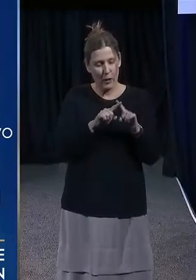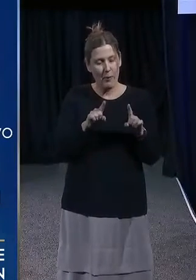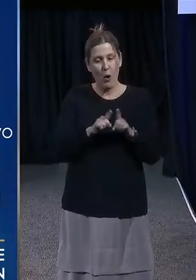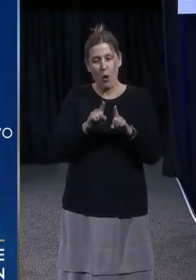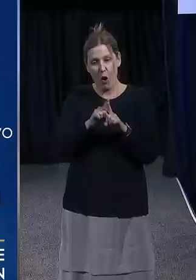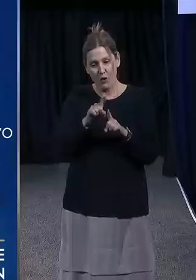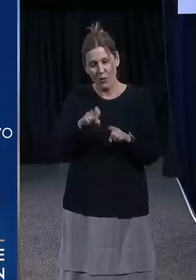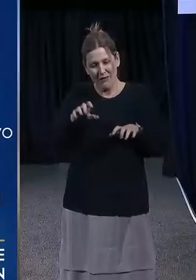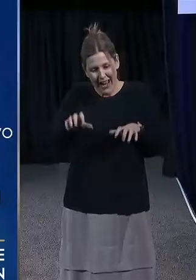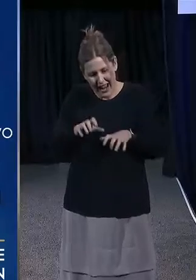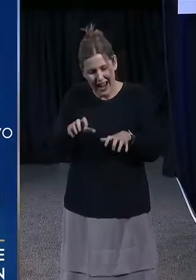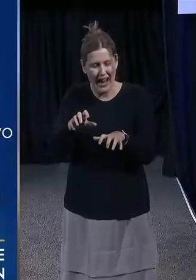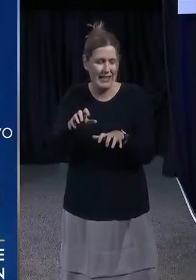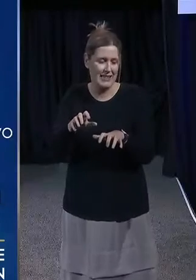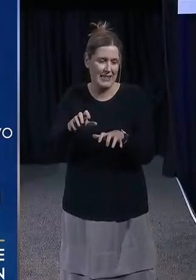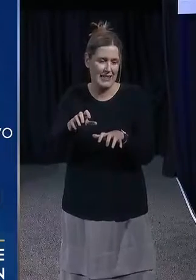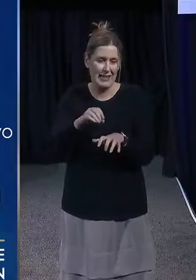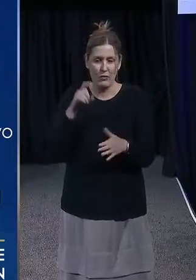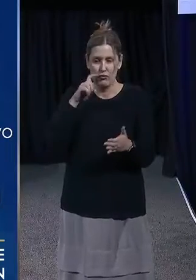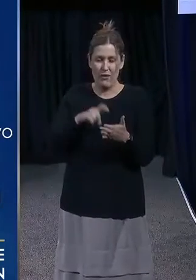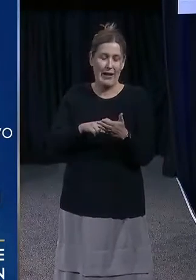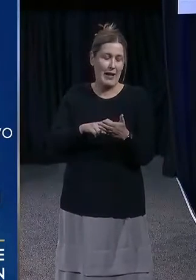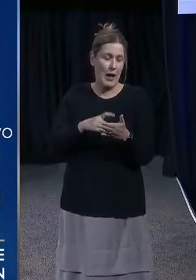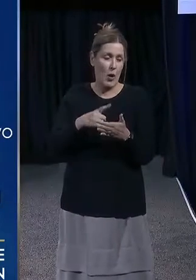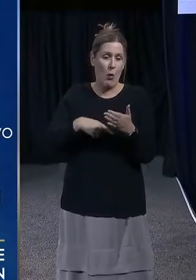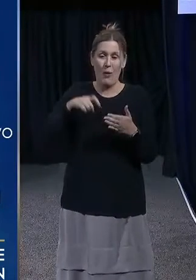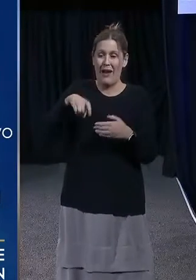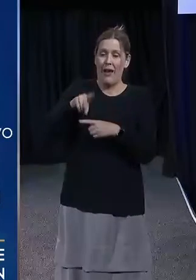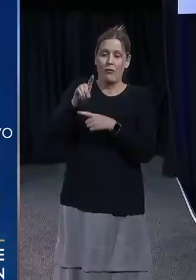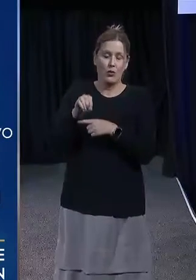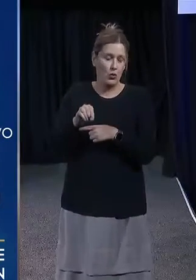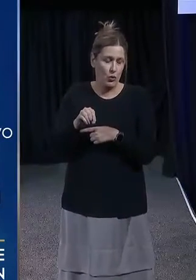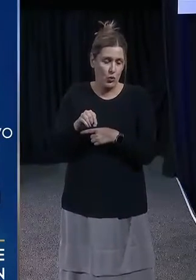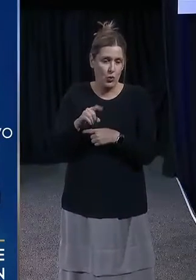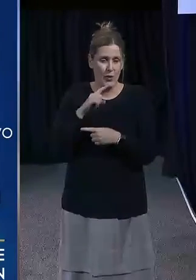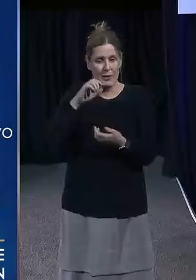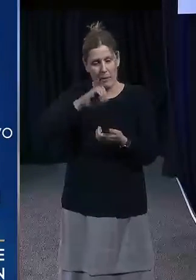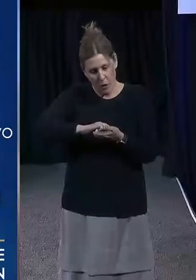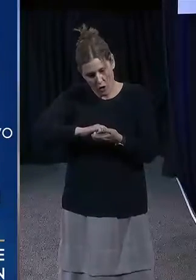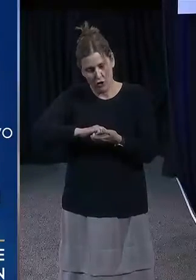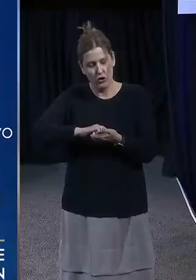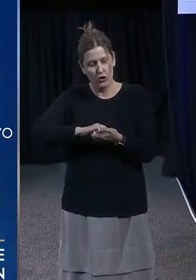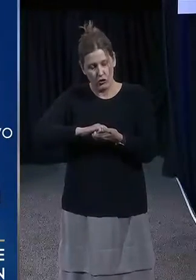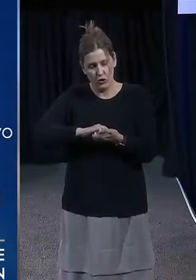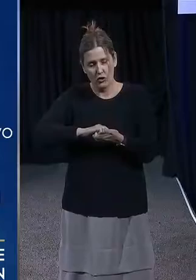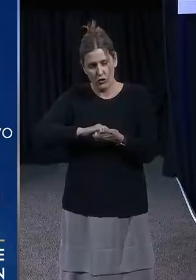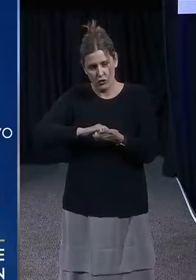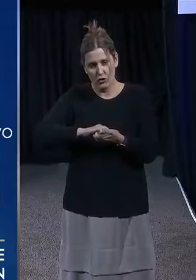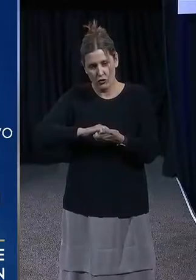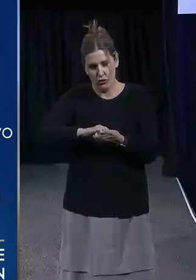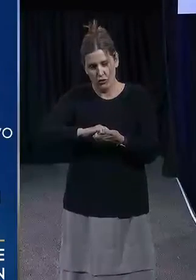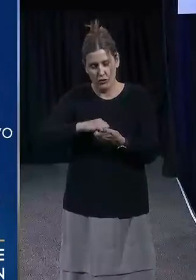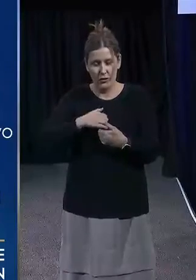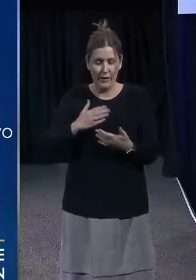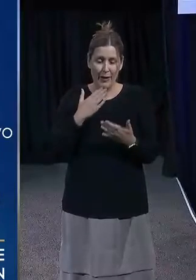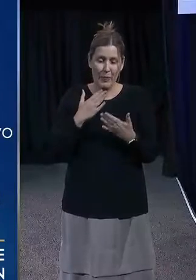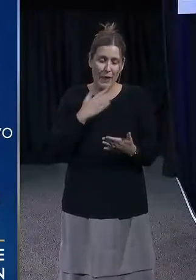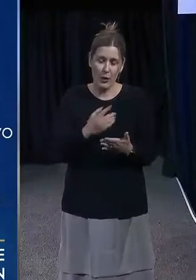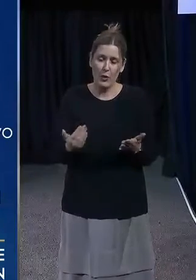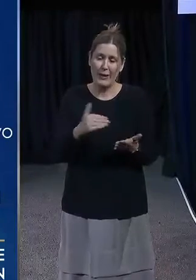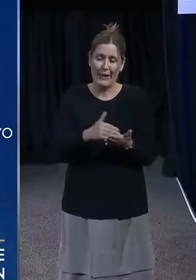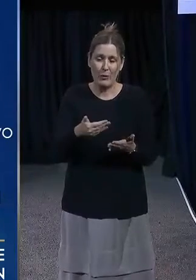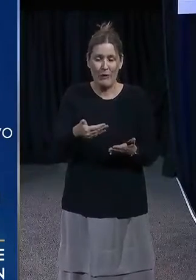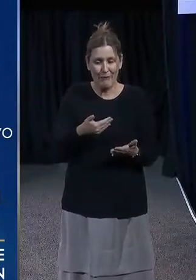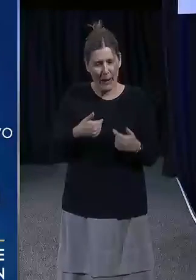act on it, to recognize that what we must do is partner together, that I thank you again for inviting me